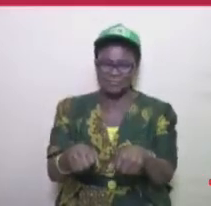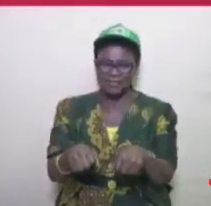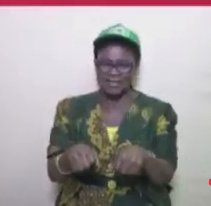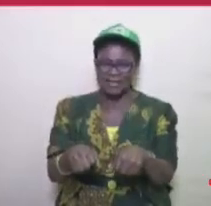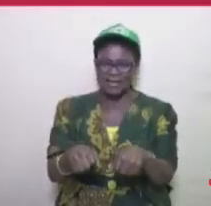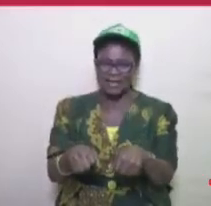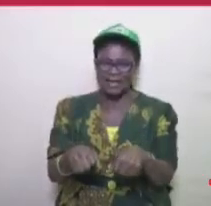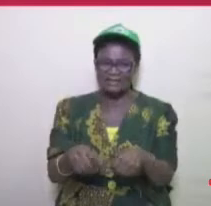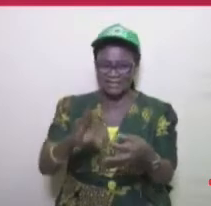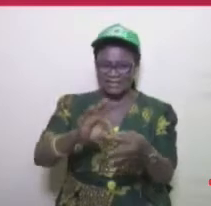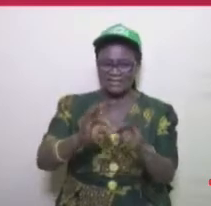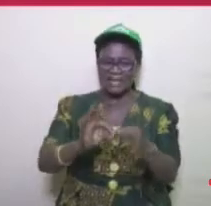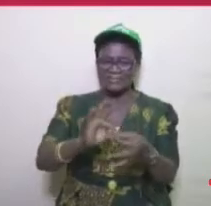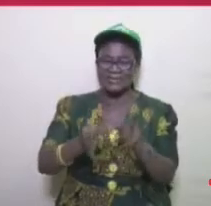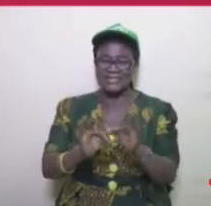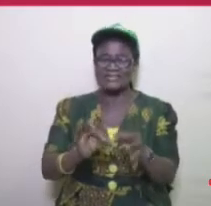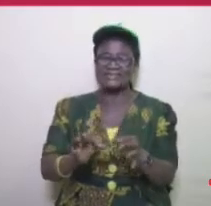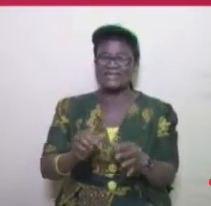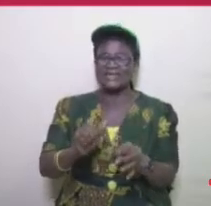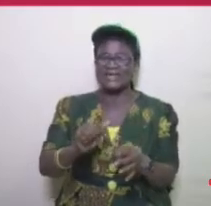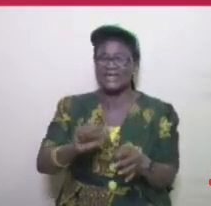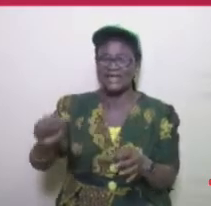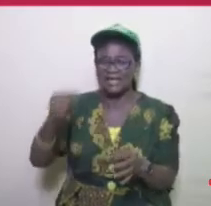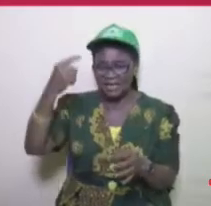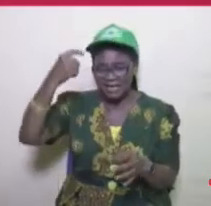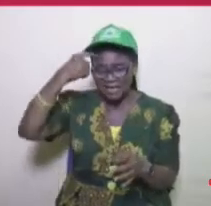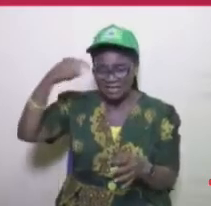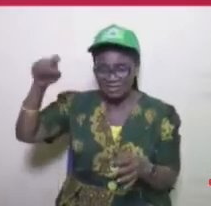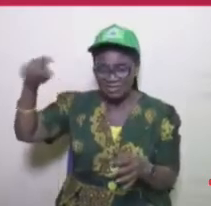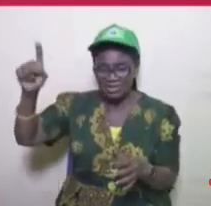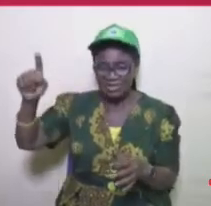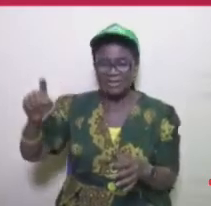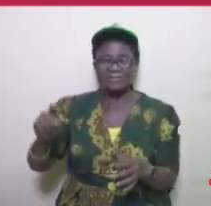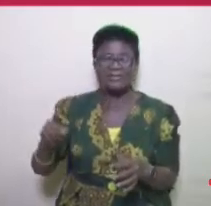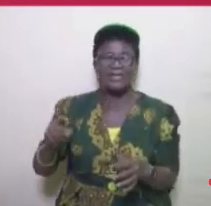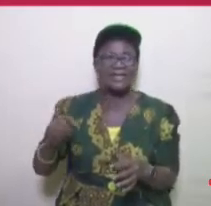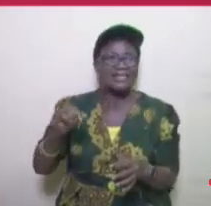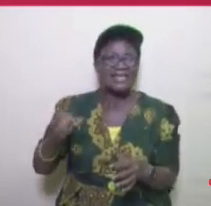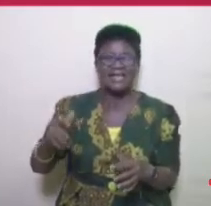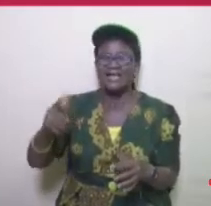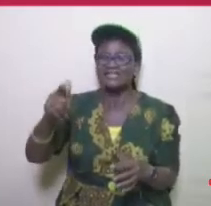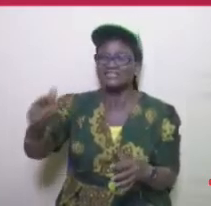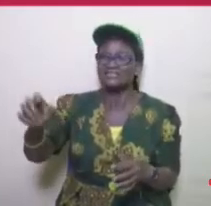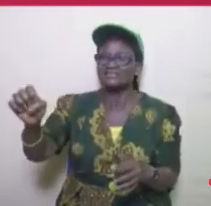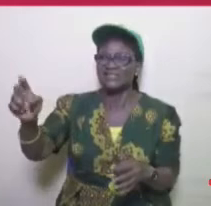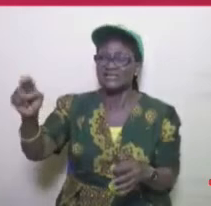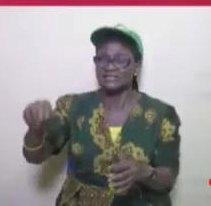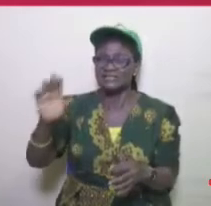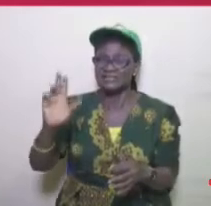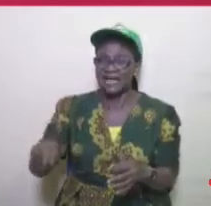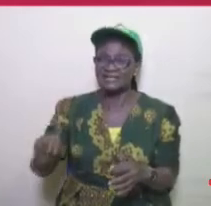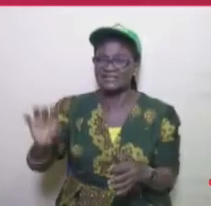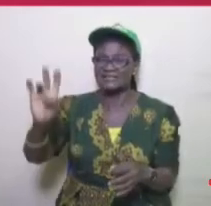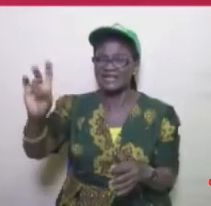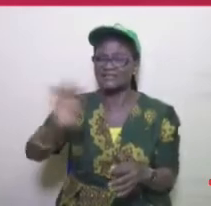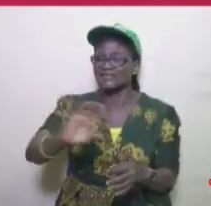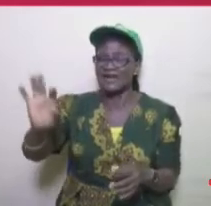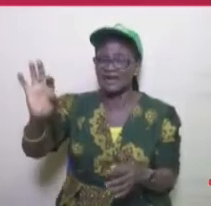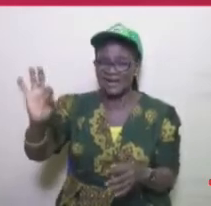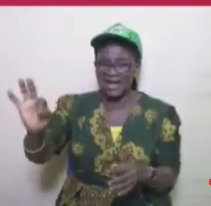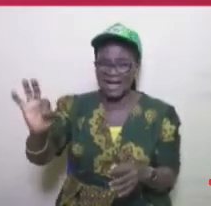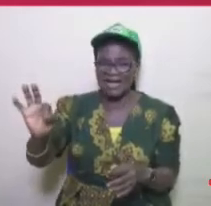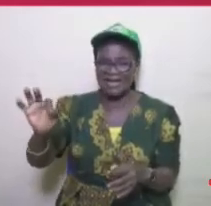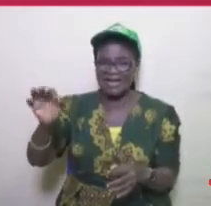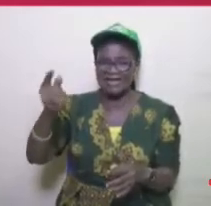could interpret a dream. Now, hear that 37 I read, Genesis 37 verse 9, Genesis 37 verse 9.